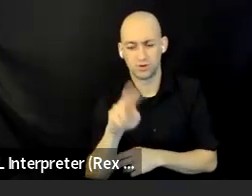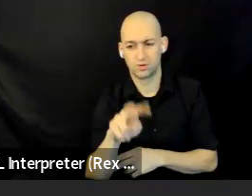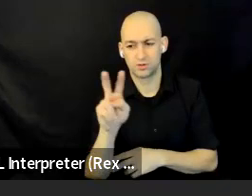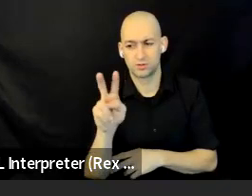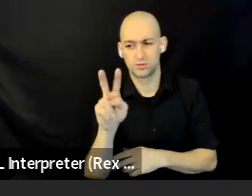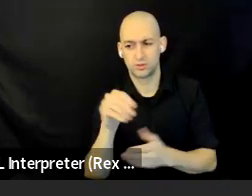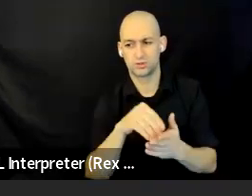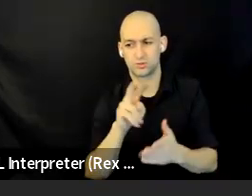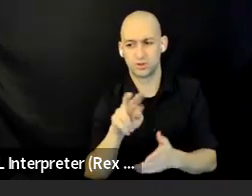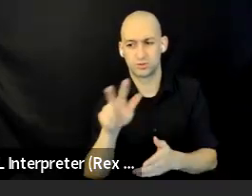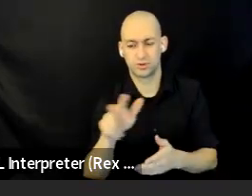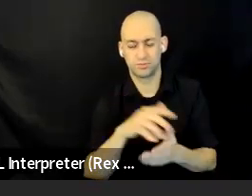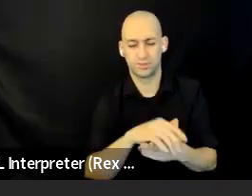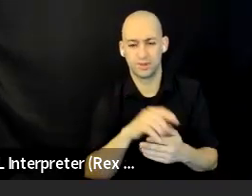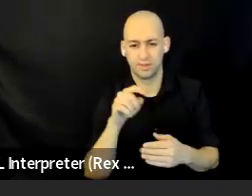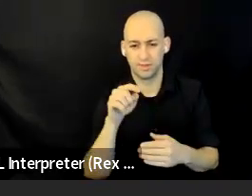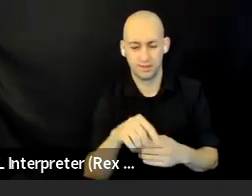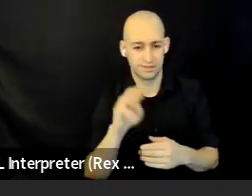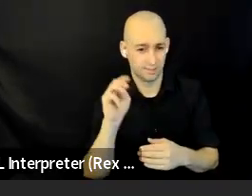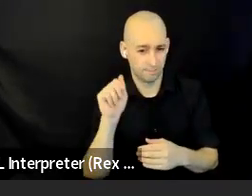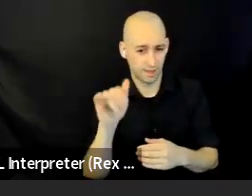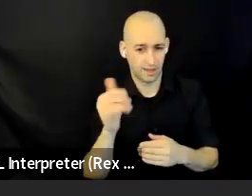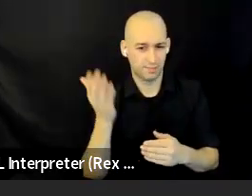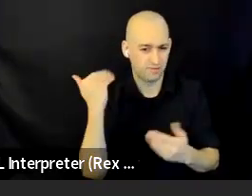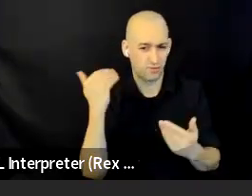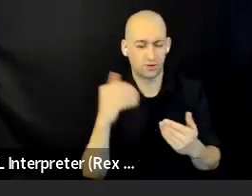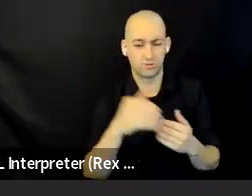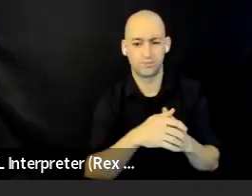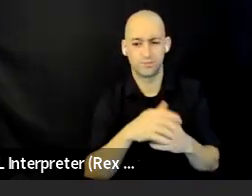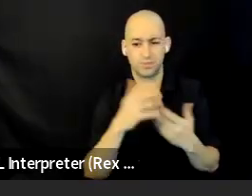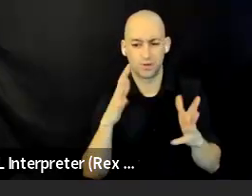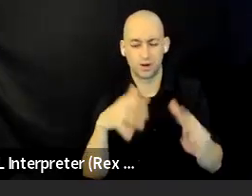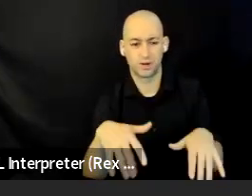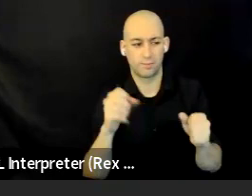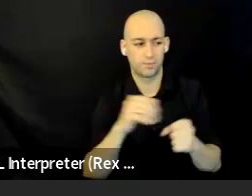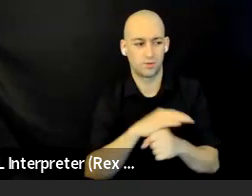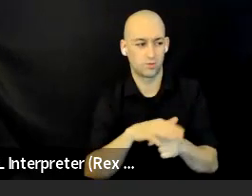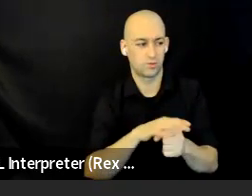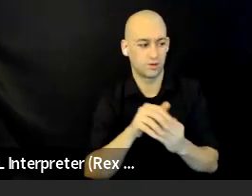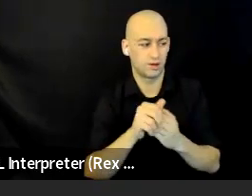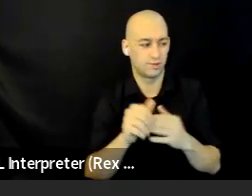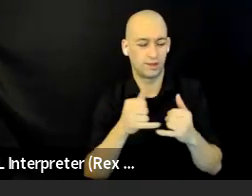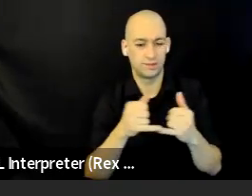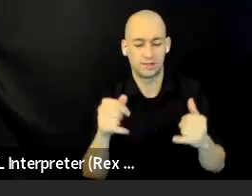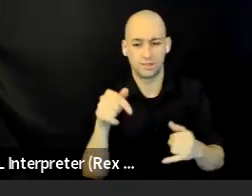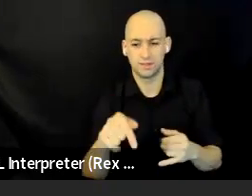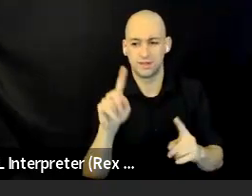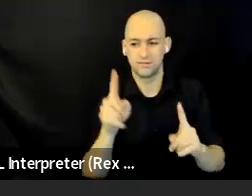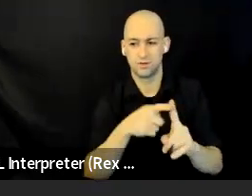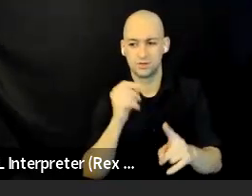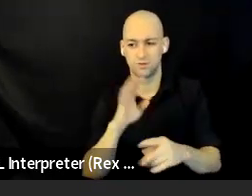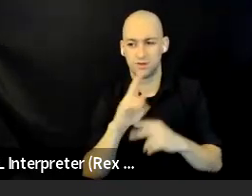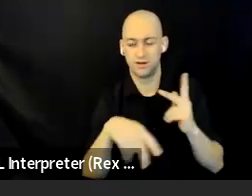This last May, the Commission adopted the 2023 Program Guidelines. This first of its kind competitive